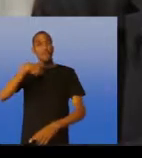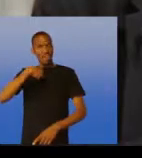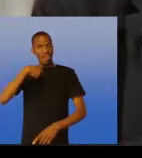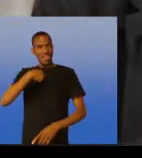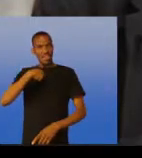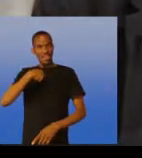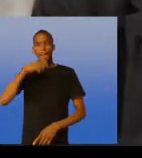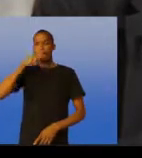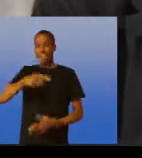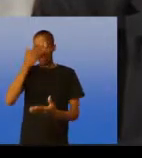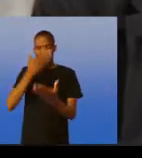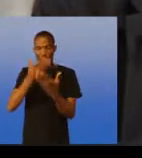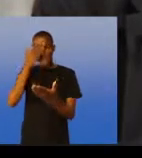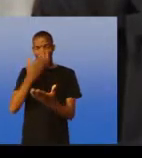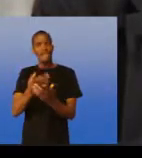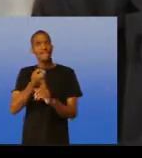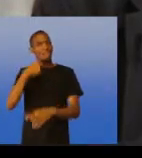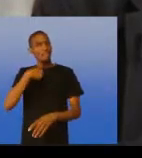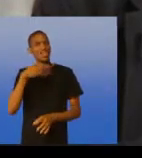gore ha o tshela ka mogare